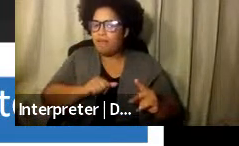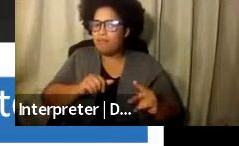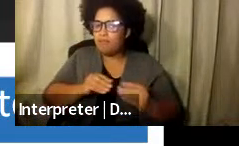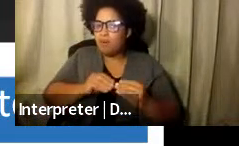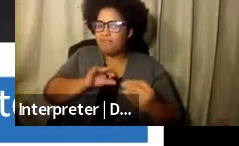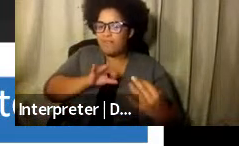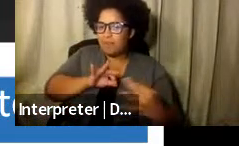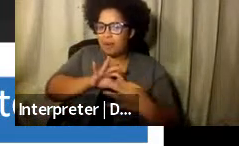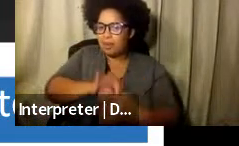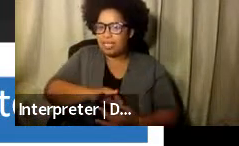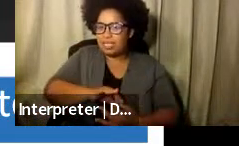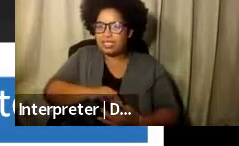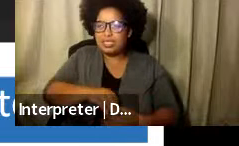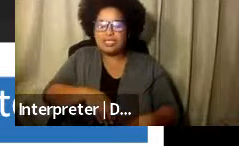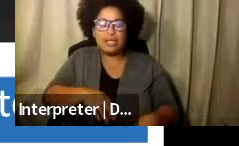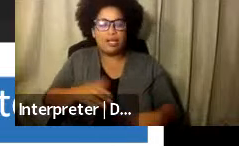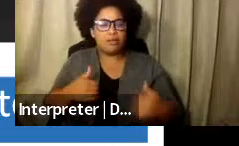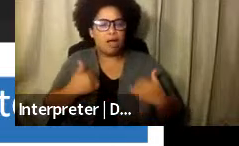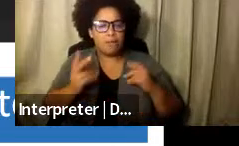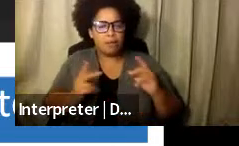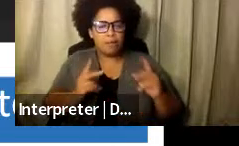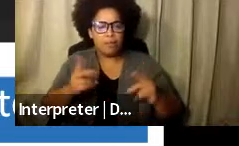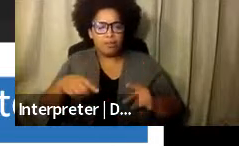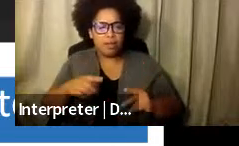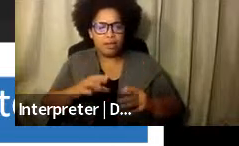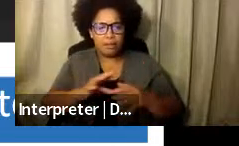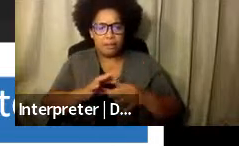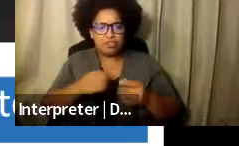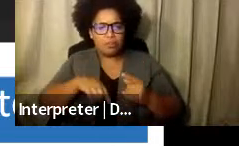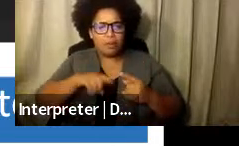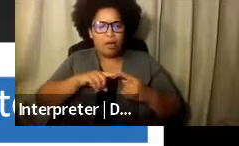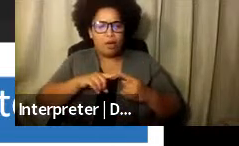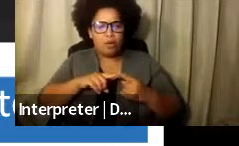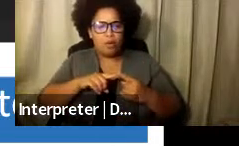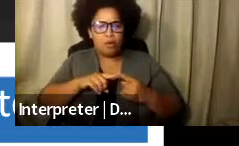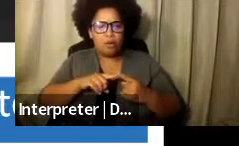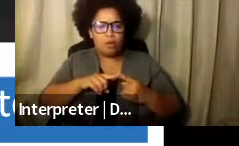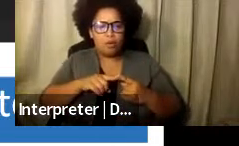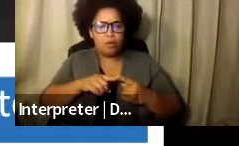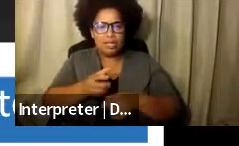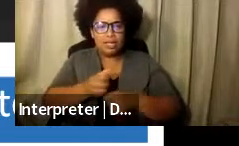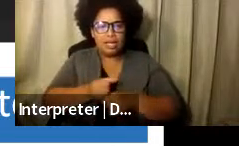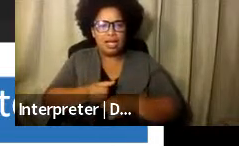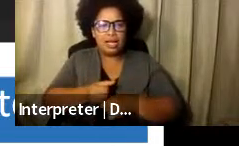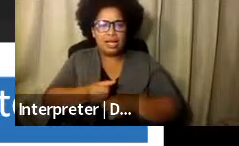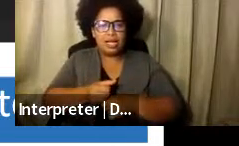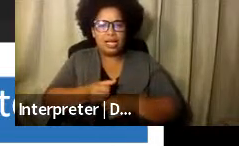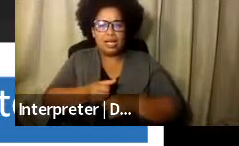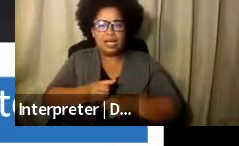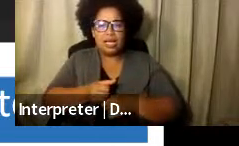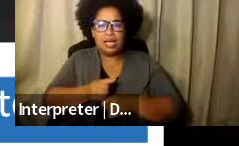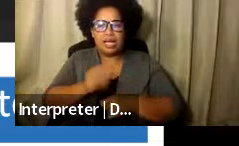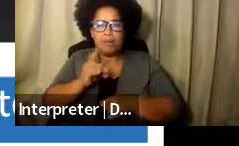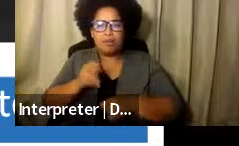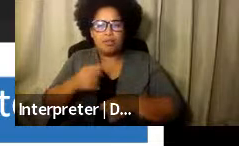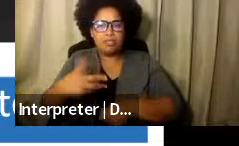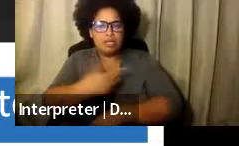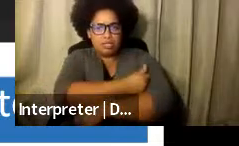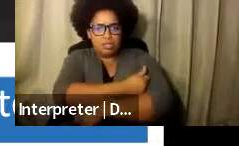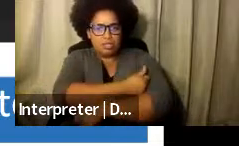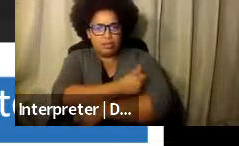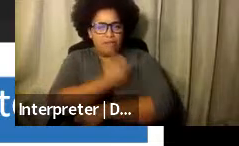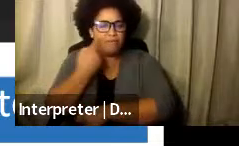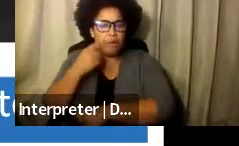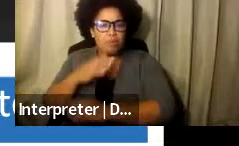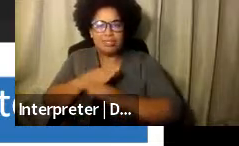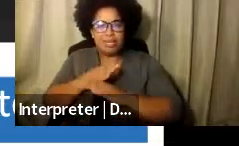this point, is if younger people, that the message about getting boosted in order to protect your family, if that's as effective or